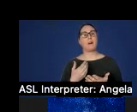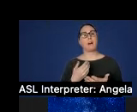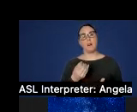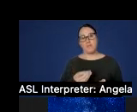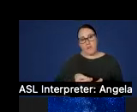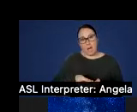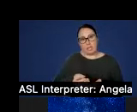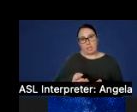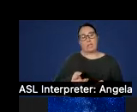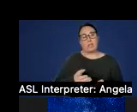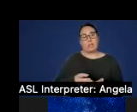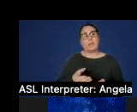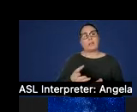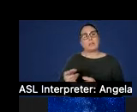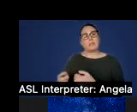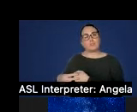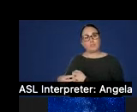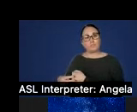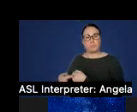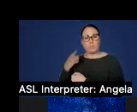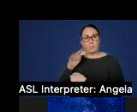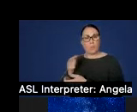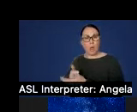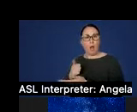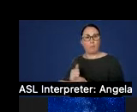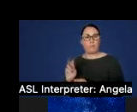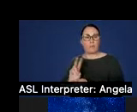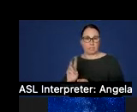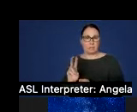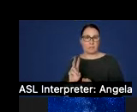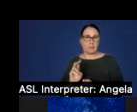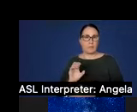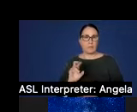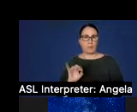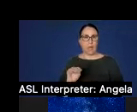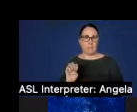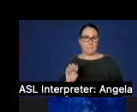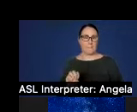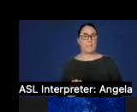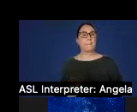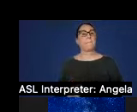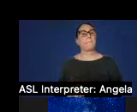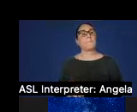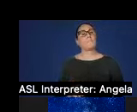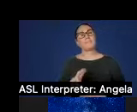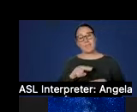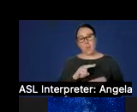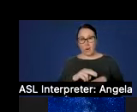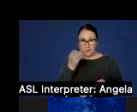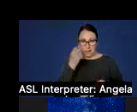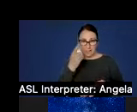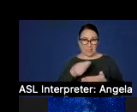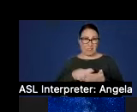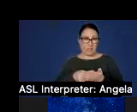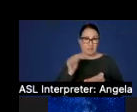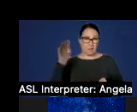to crime. And the federal government provides funds to each state. Of course, we understand that these funds are dwindling. They have